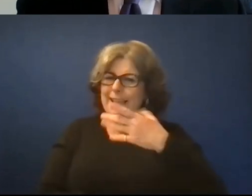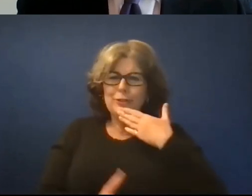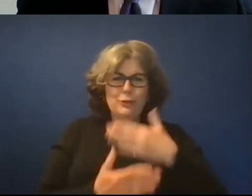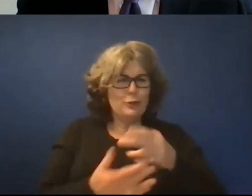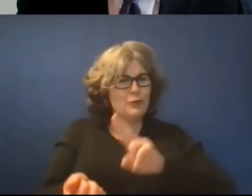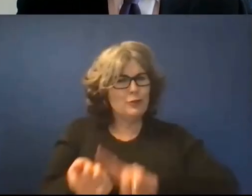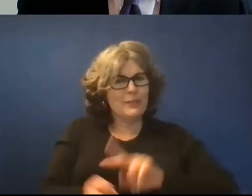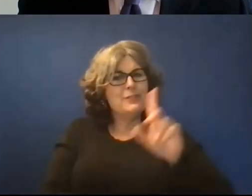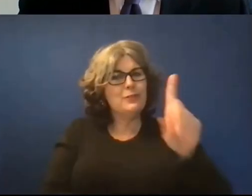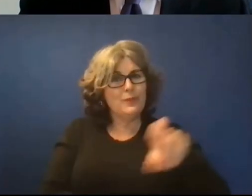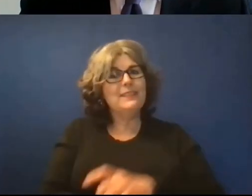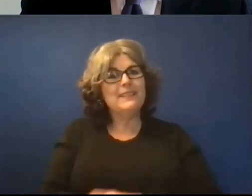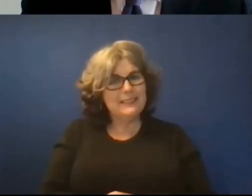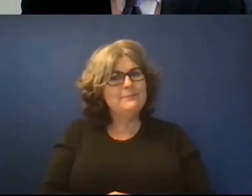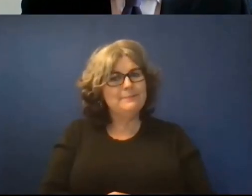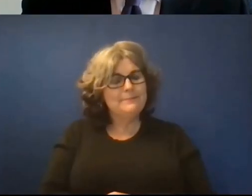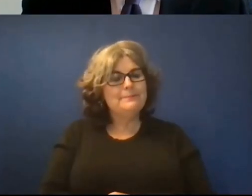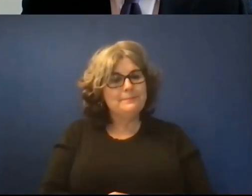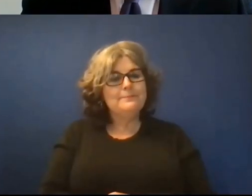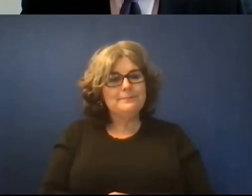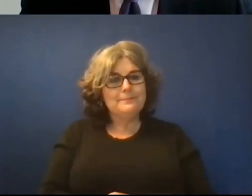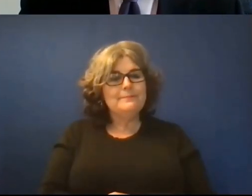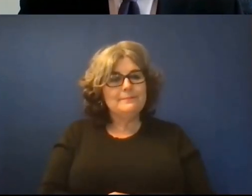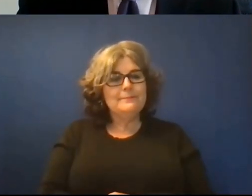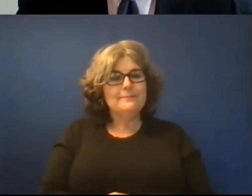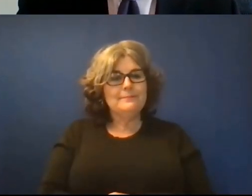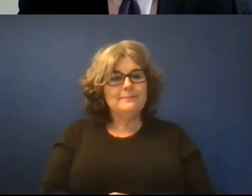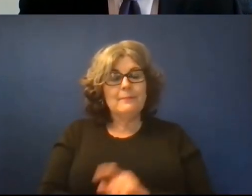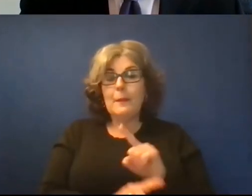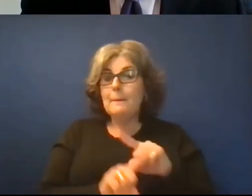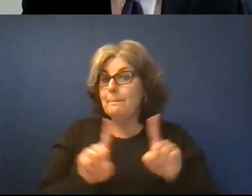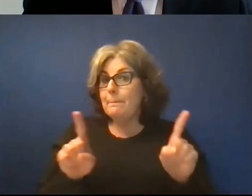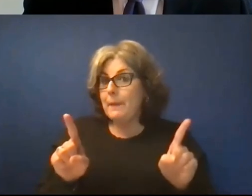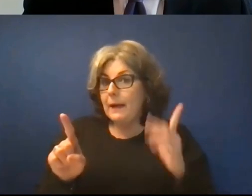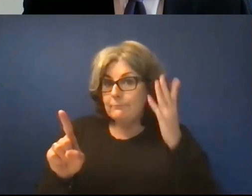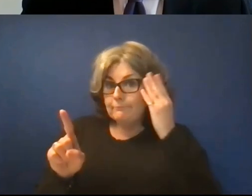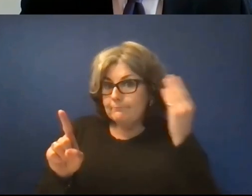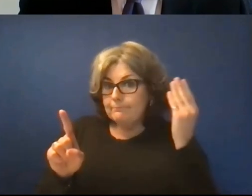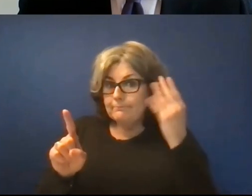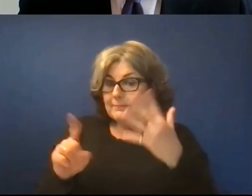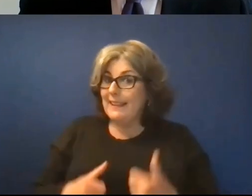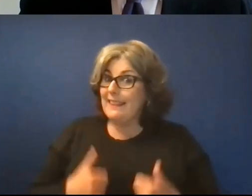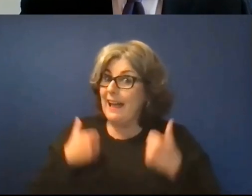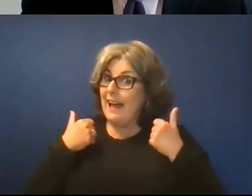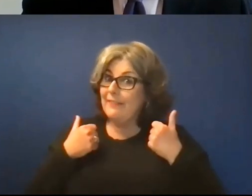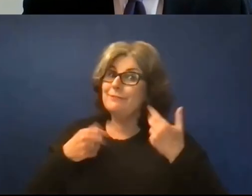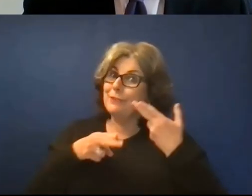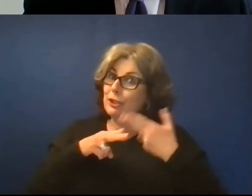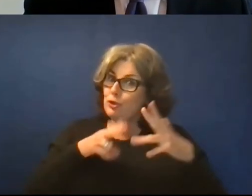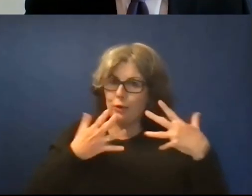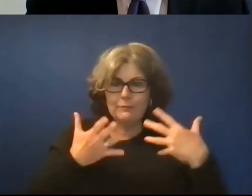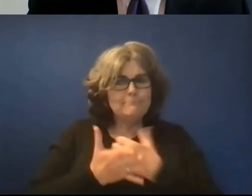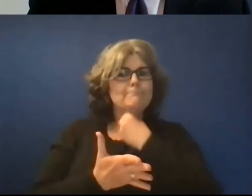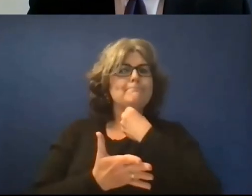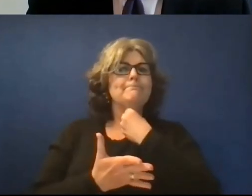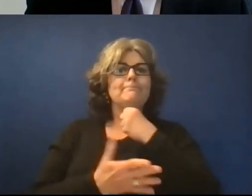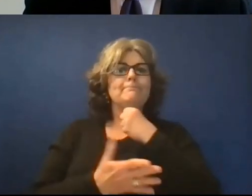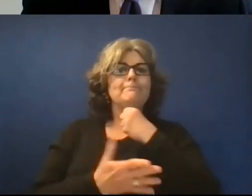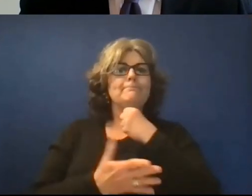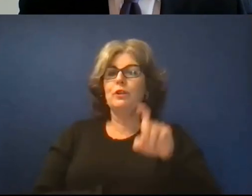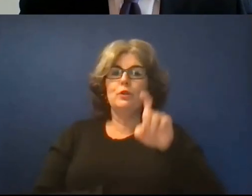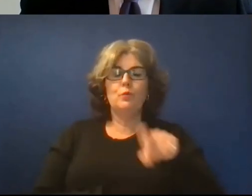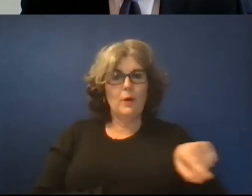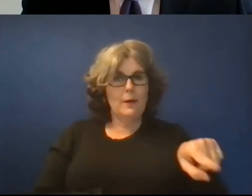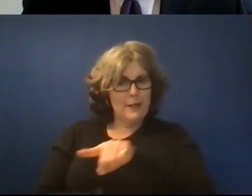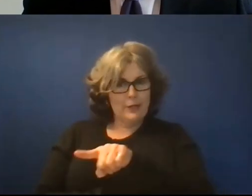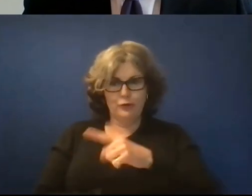nurses. But I would tell you to basically, life is short. You need to do what makes